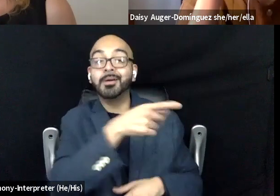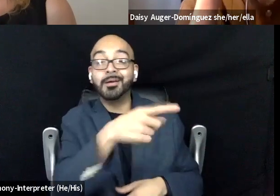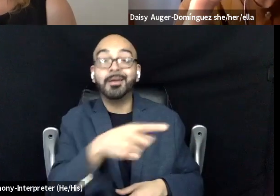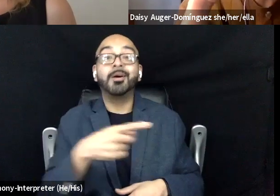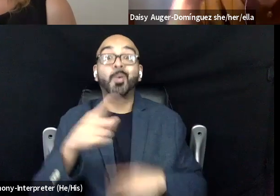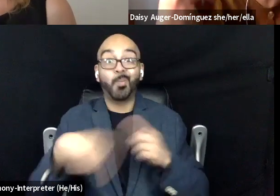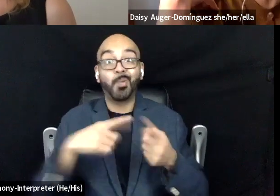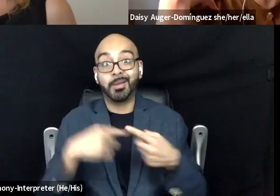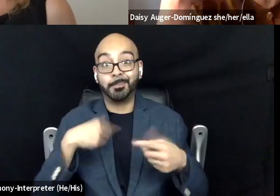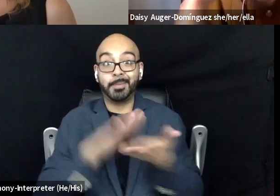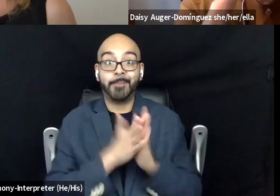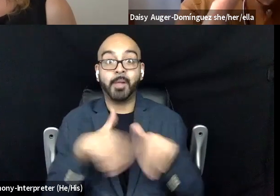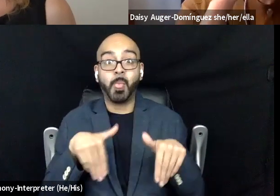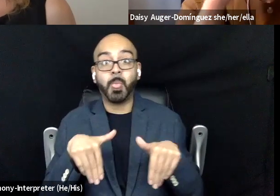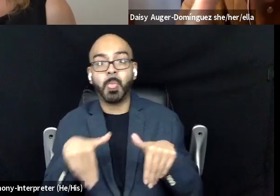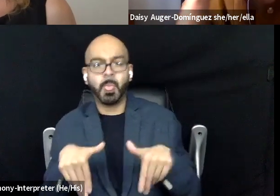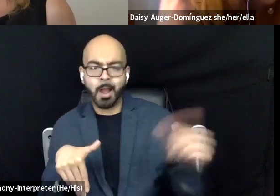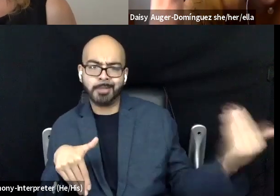little bit. And I still need that.